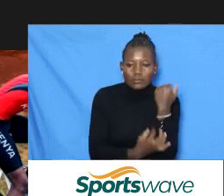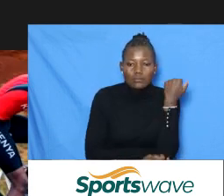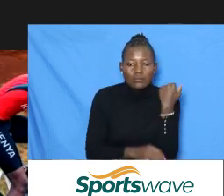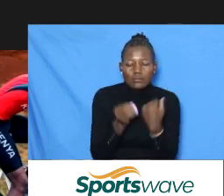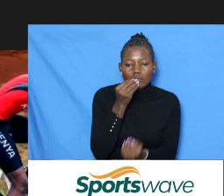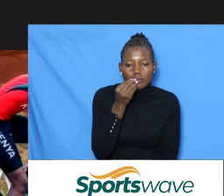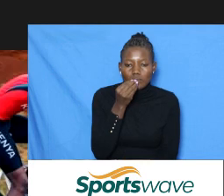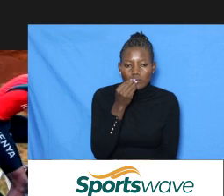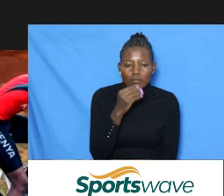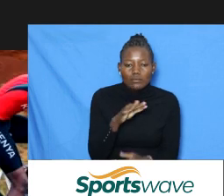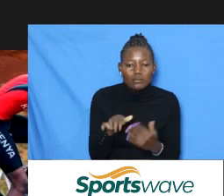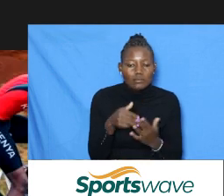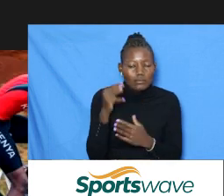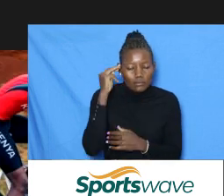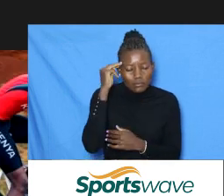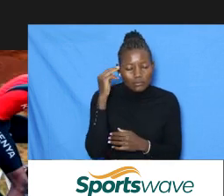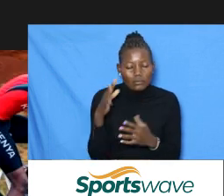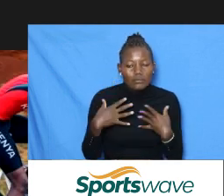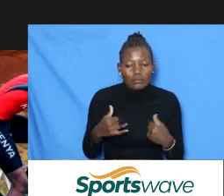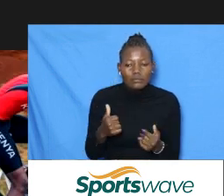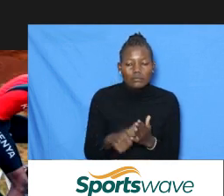feeding. Those are all mental health disorders.